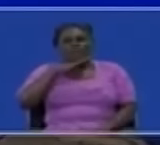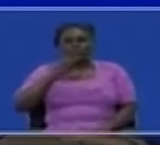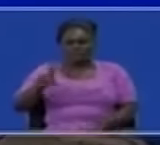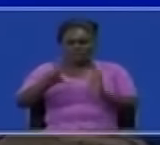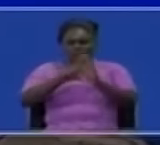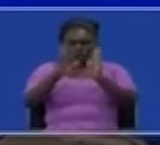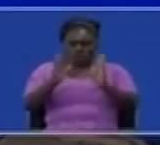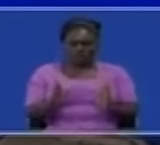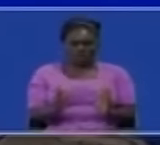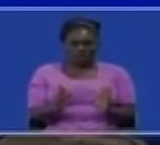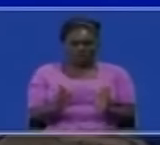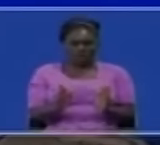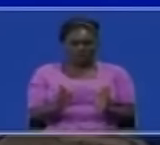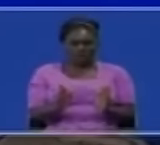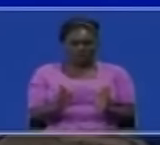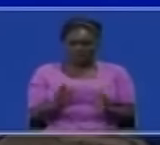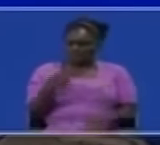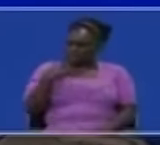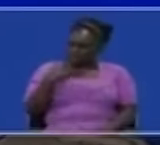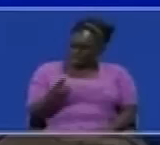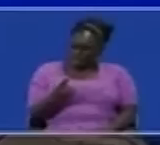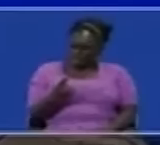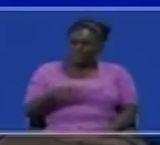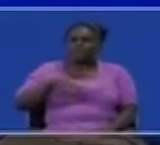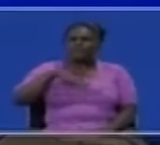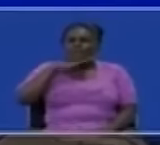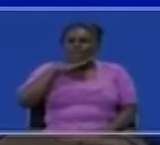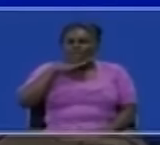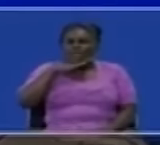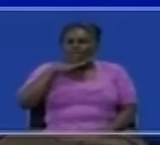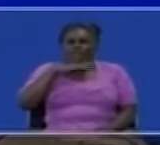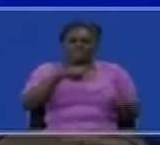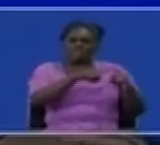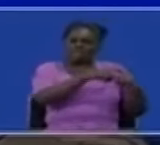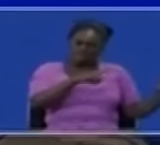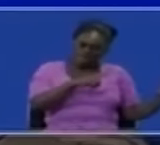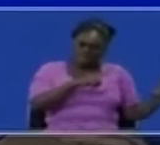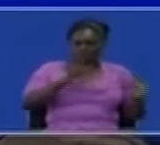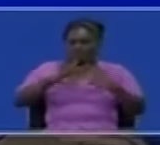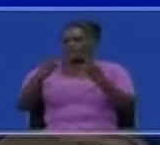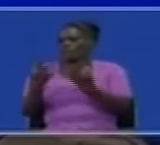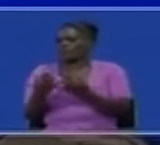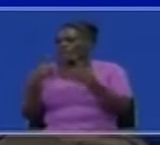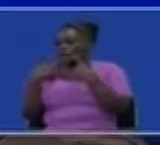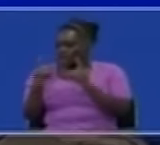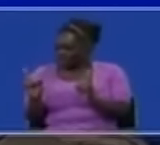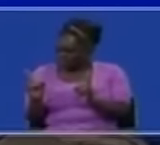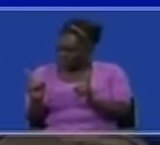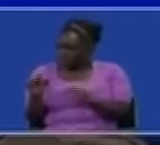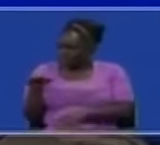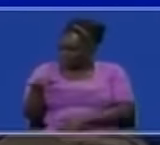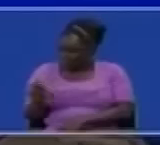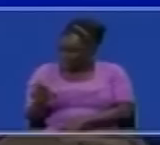lawyer, Simon Lilan, maintains Mark To's death was a homicide. His family, however, has announced that they